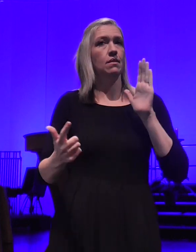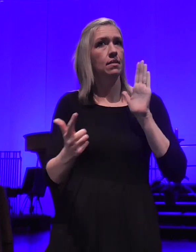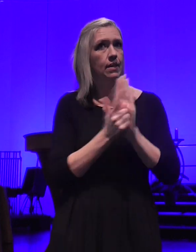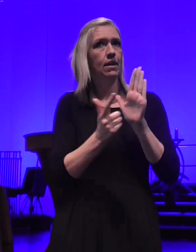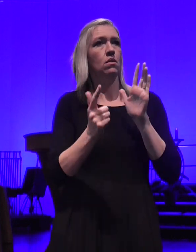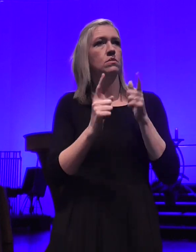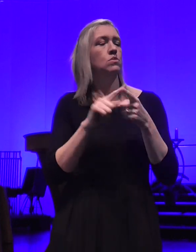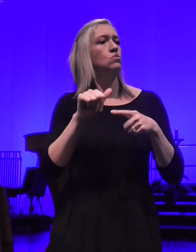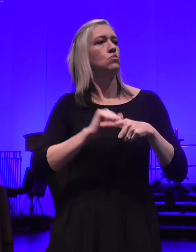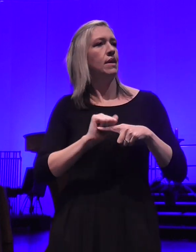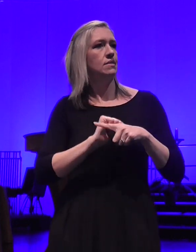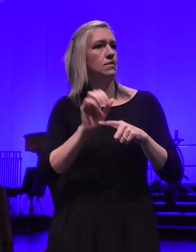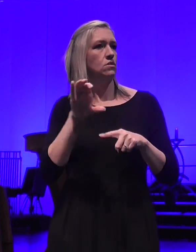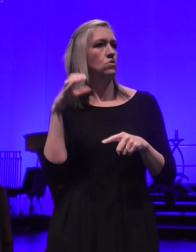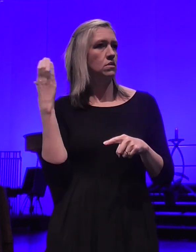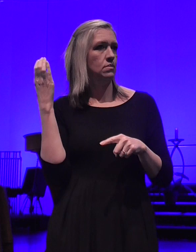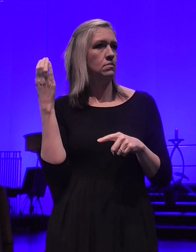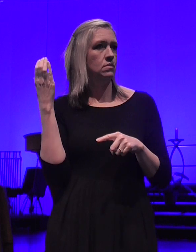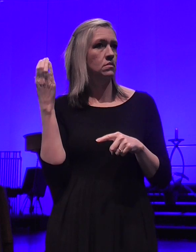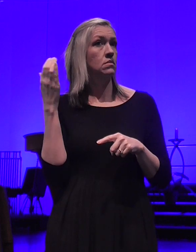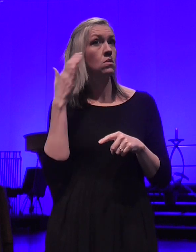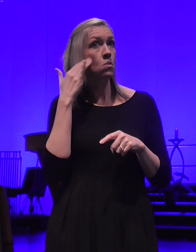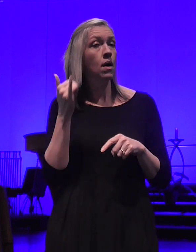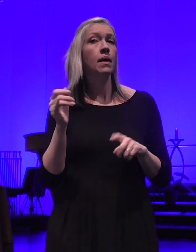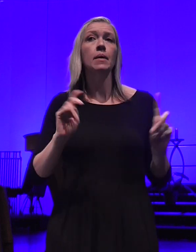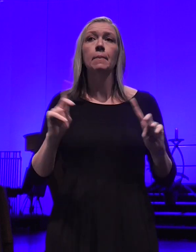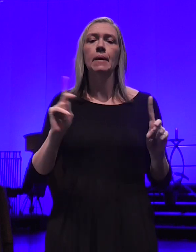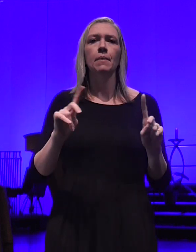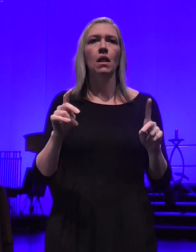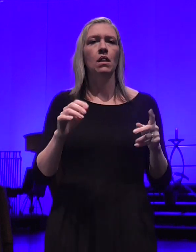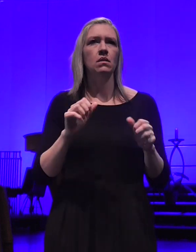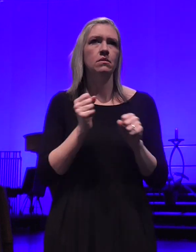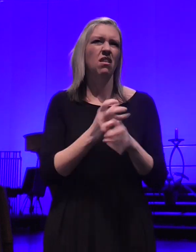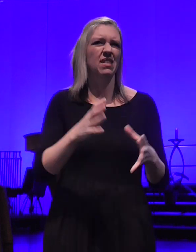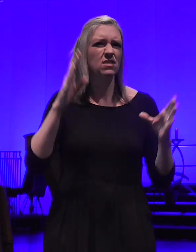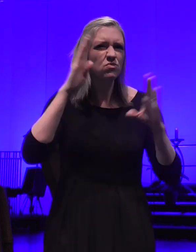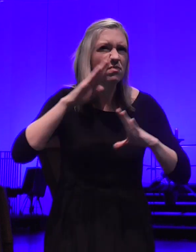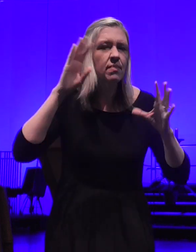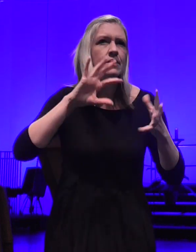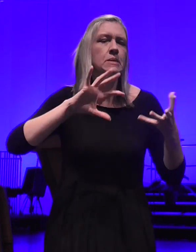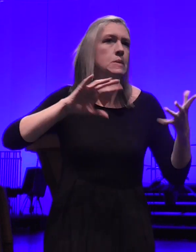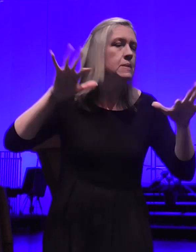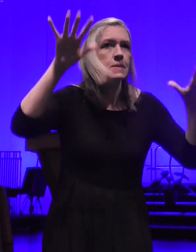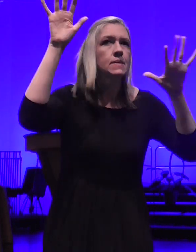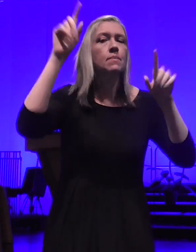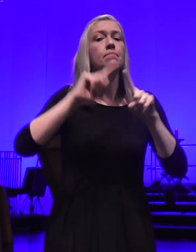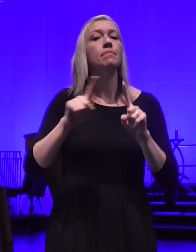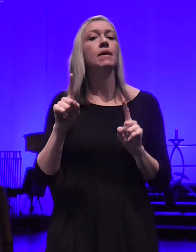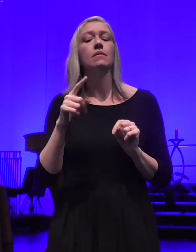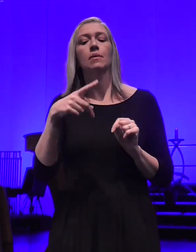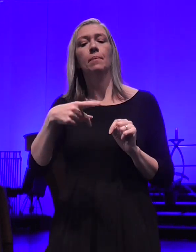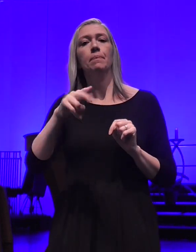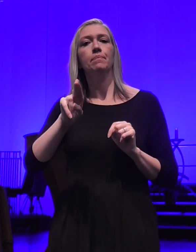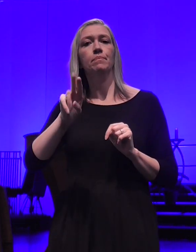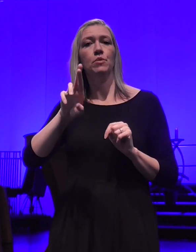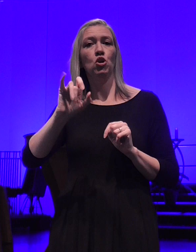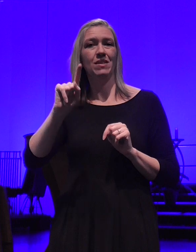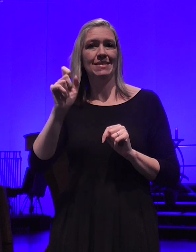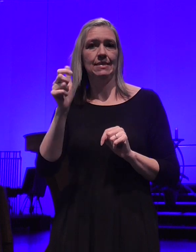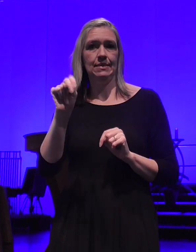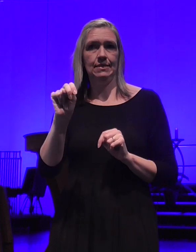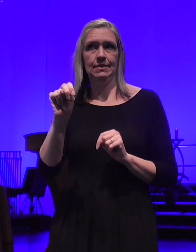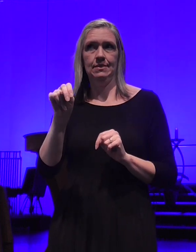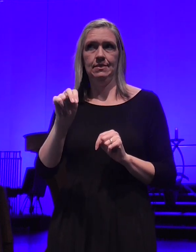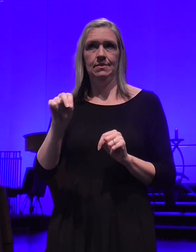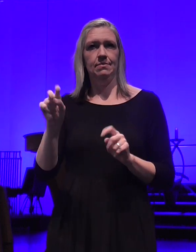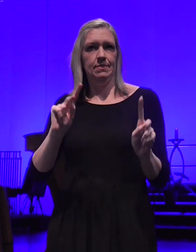Christmas. Not only because people were raising a ruckus, but because the Puritan types saw that